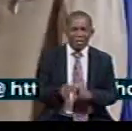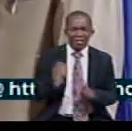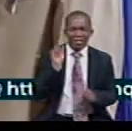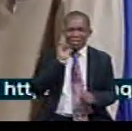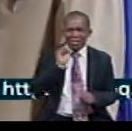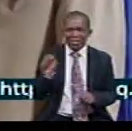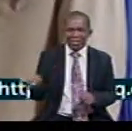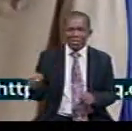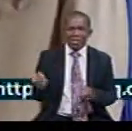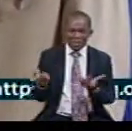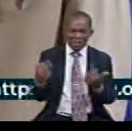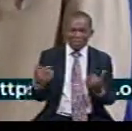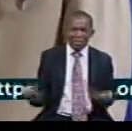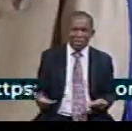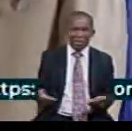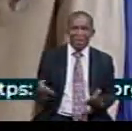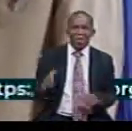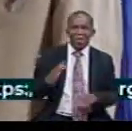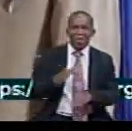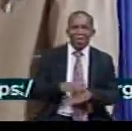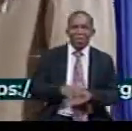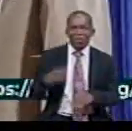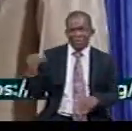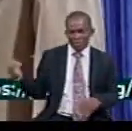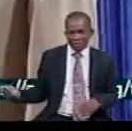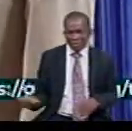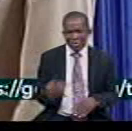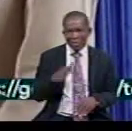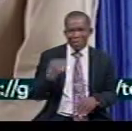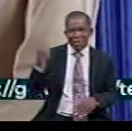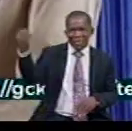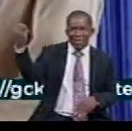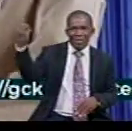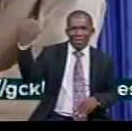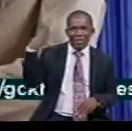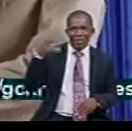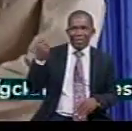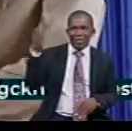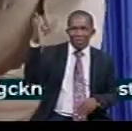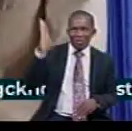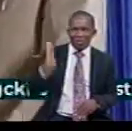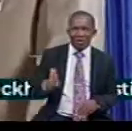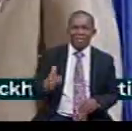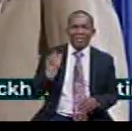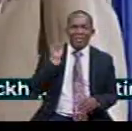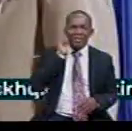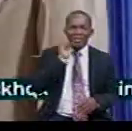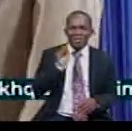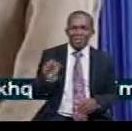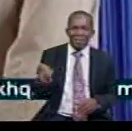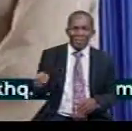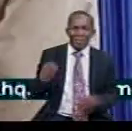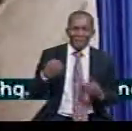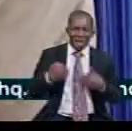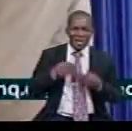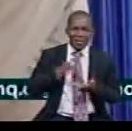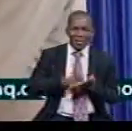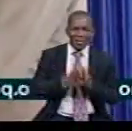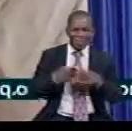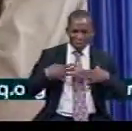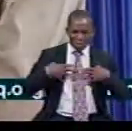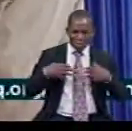invitation, by the grace of God, she had become healed. And we see